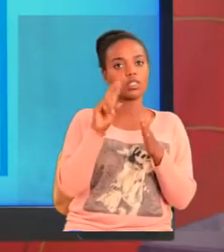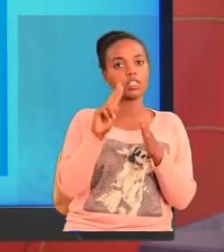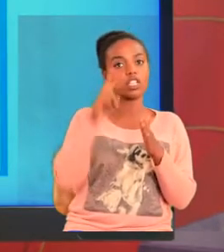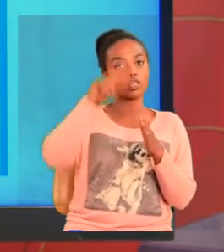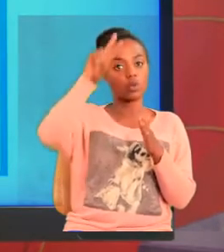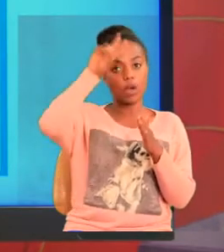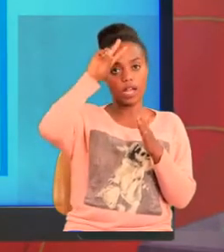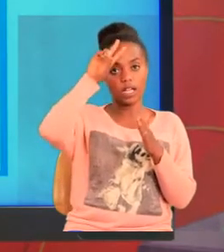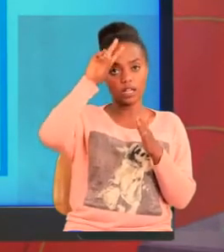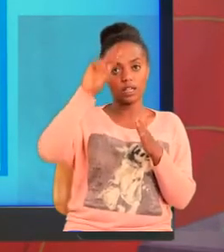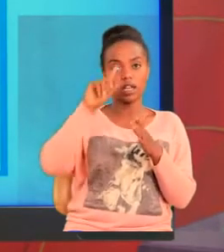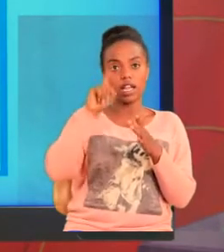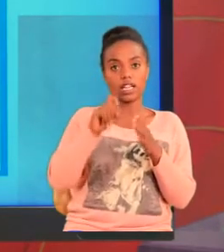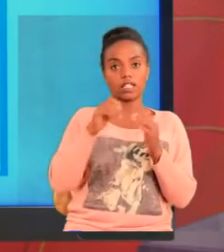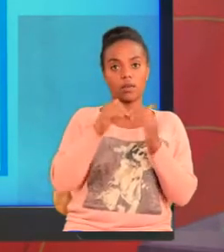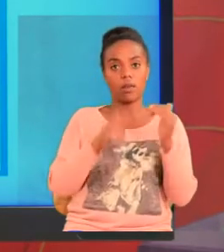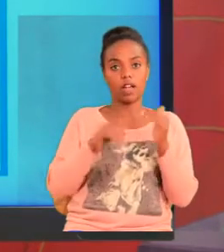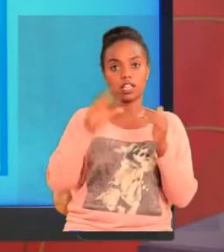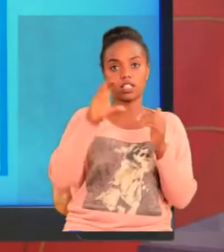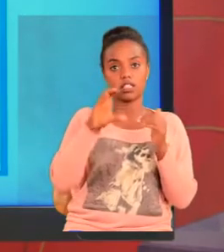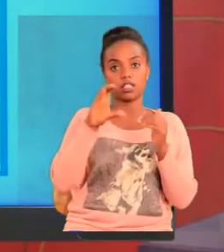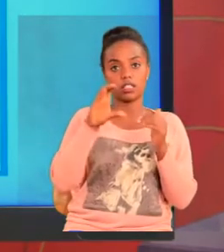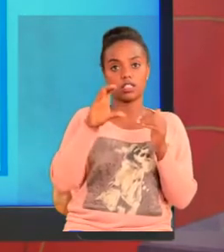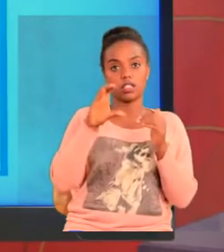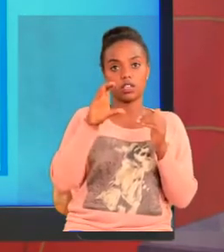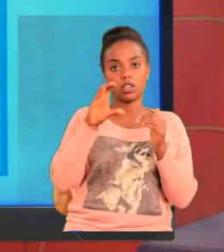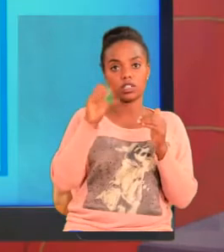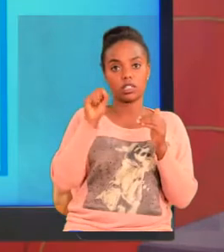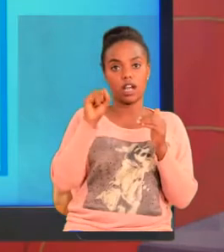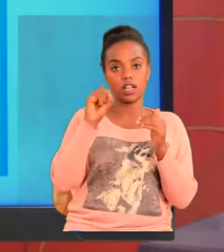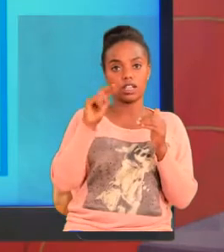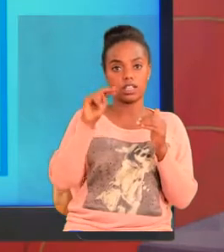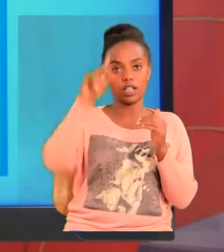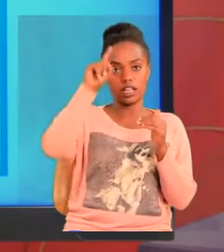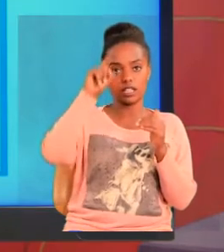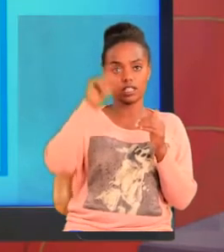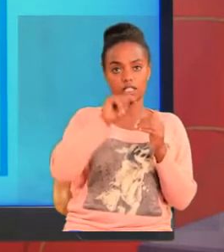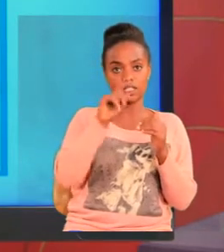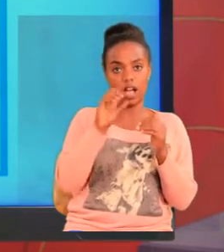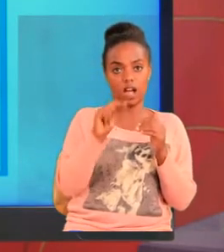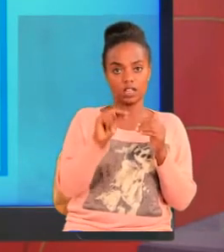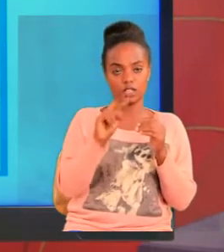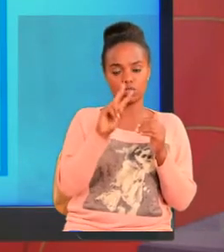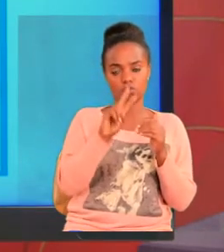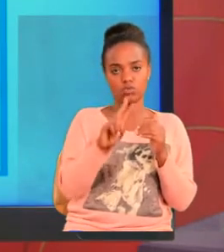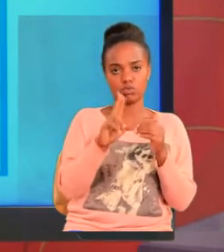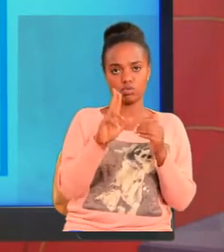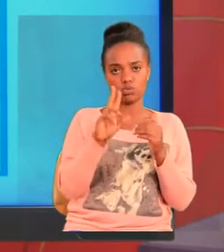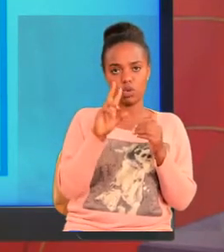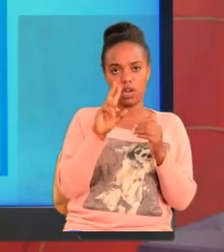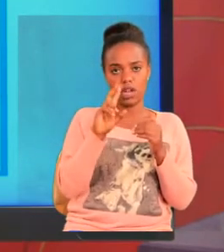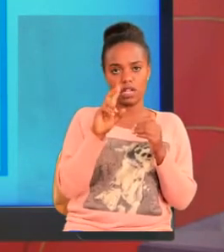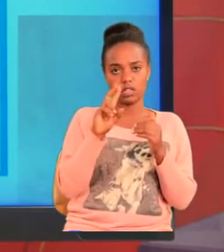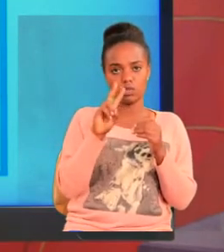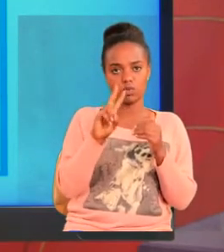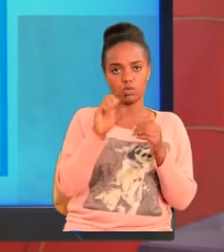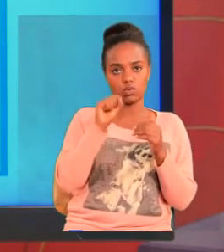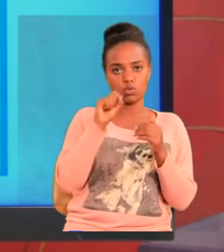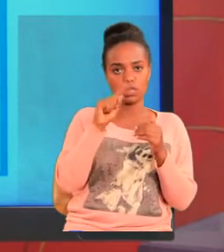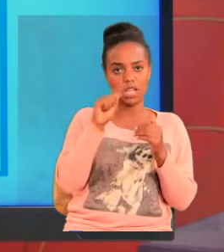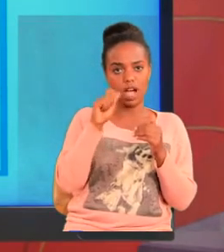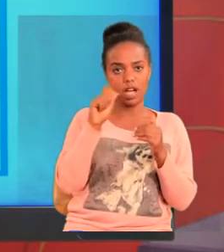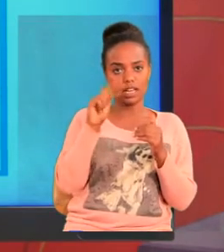squared x minus sin squared x, and tan 2x is also given by this 2 tan x over 1 minus tan squared